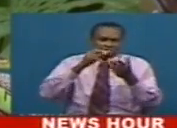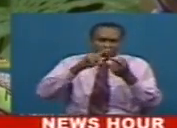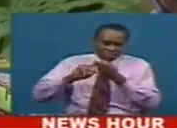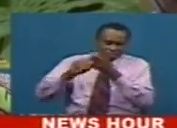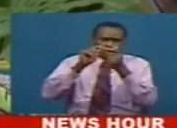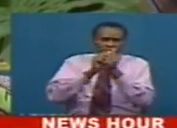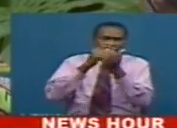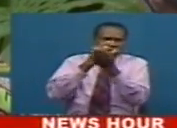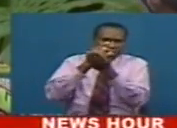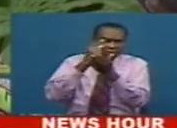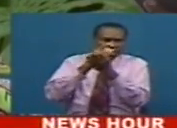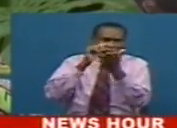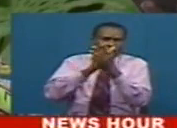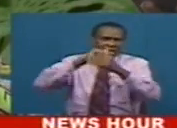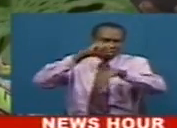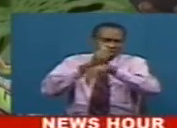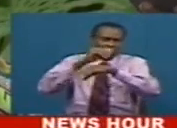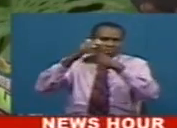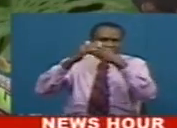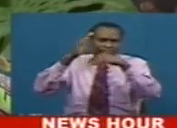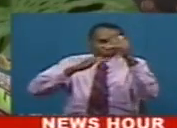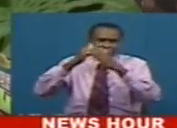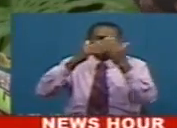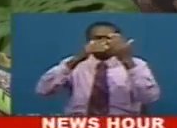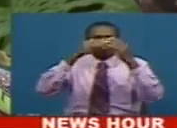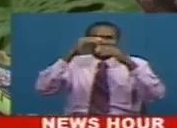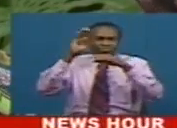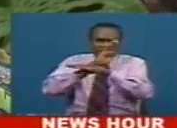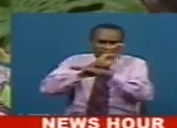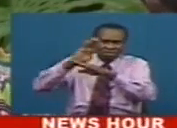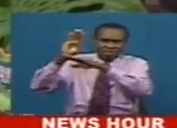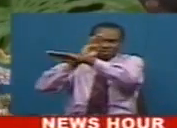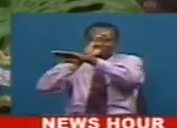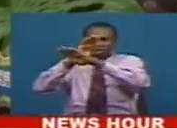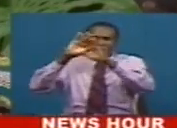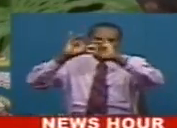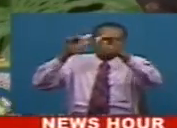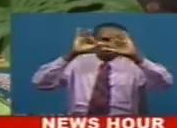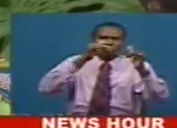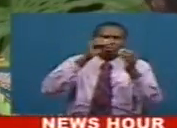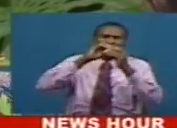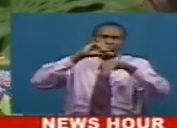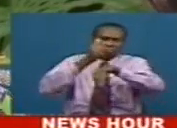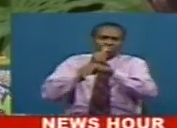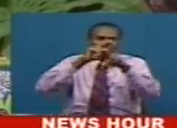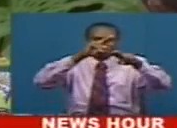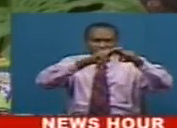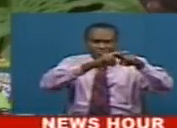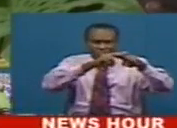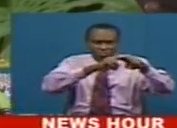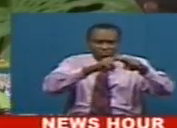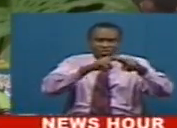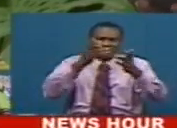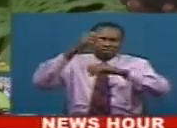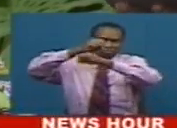Ghanaian organizations to continue with where we are now. It talks about railway, talks about infrastructure, agriculture as